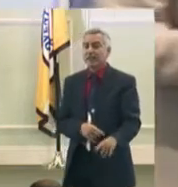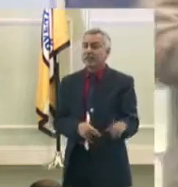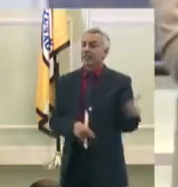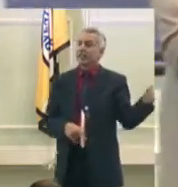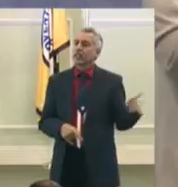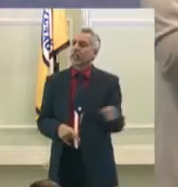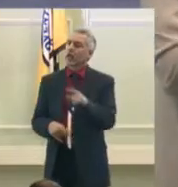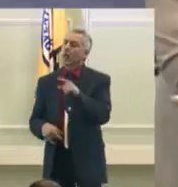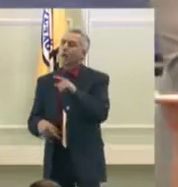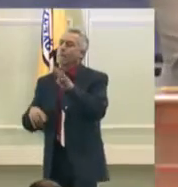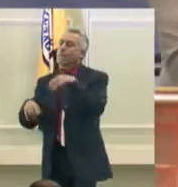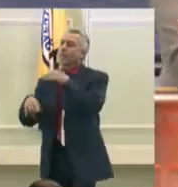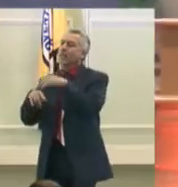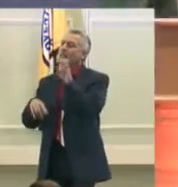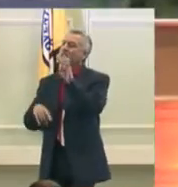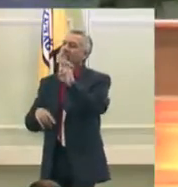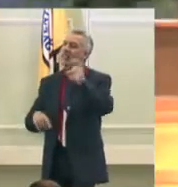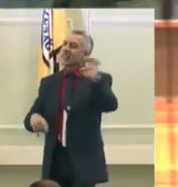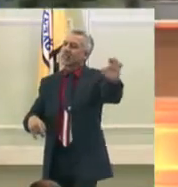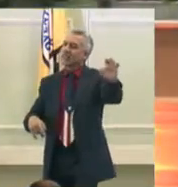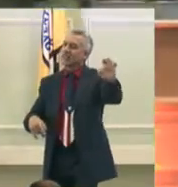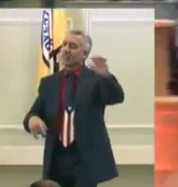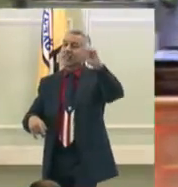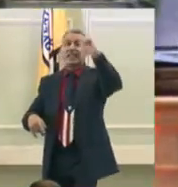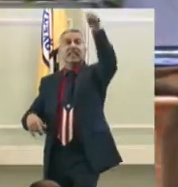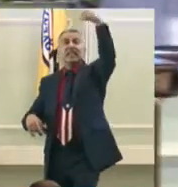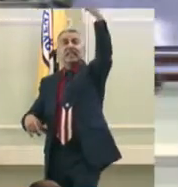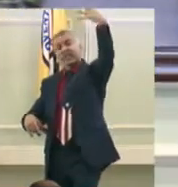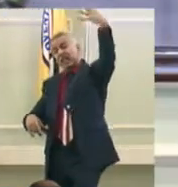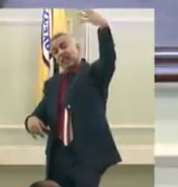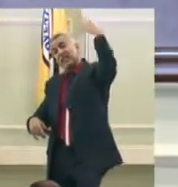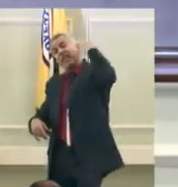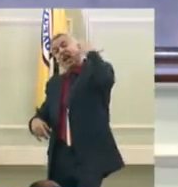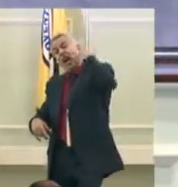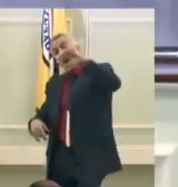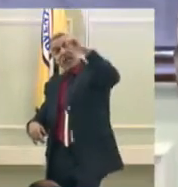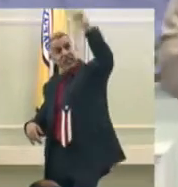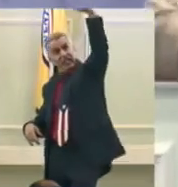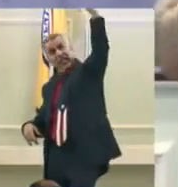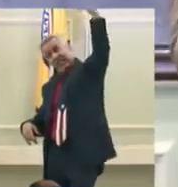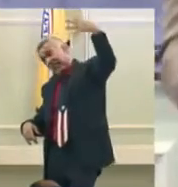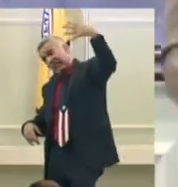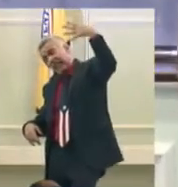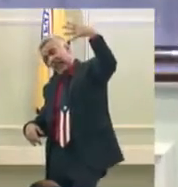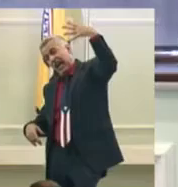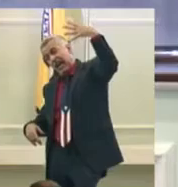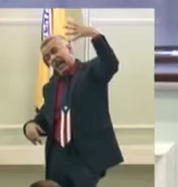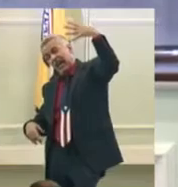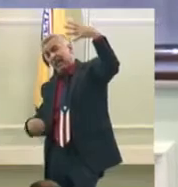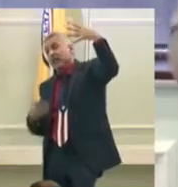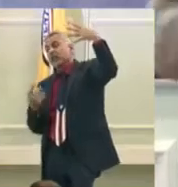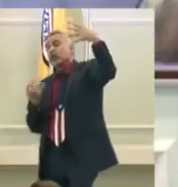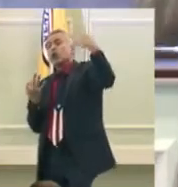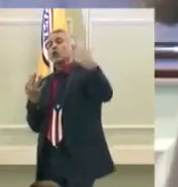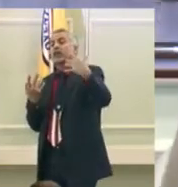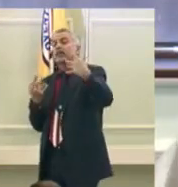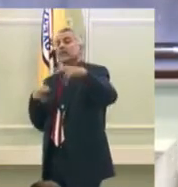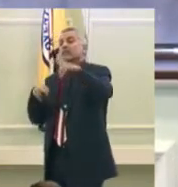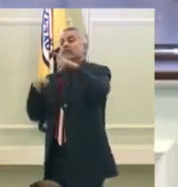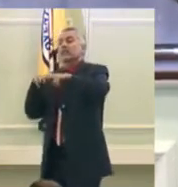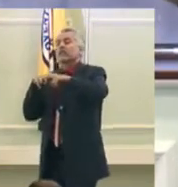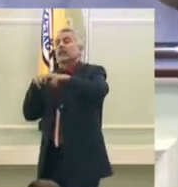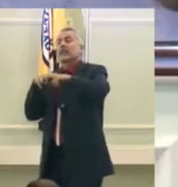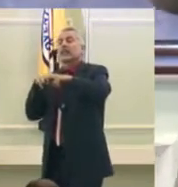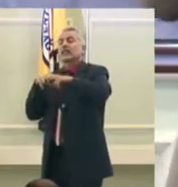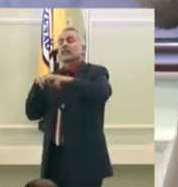be riding in the Humvees before they had those MRAPs and everything, we had the zippers on the windows and we would roll down the windows. It felt like somebody was putting a